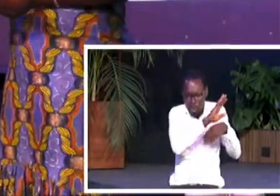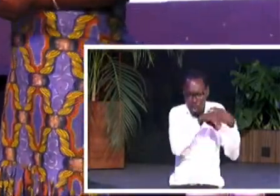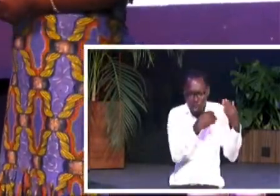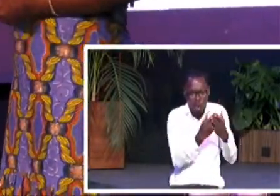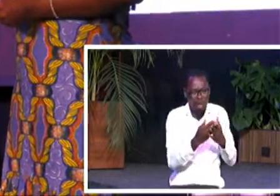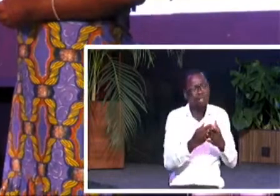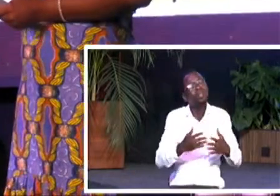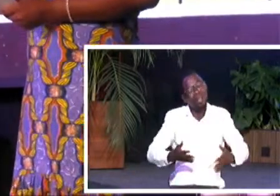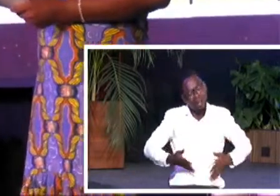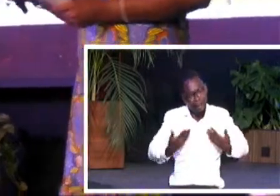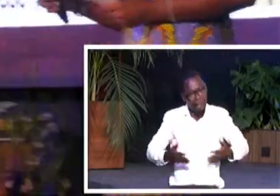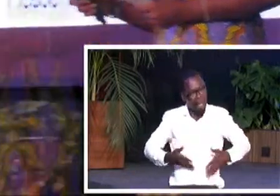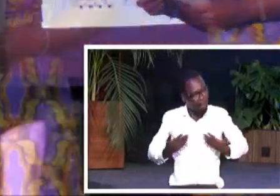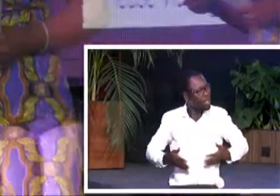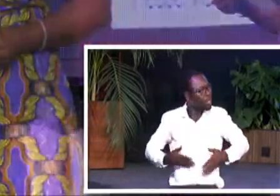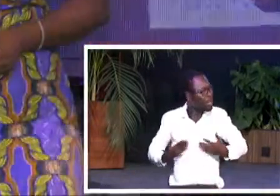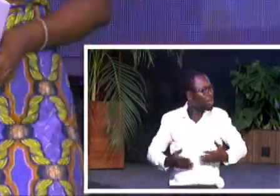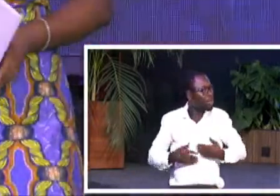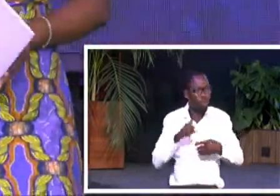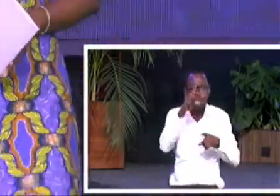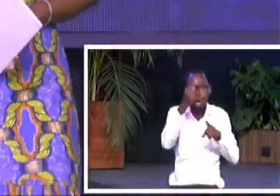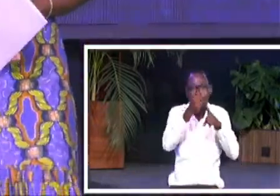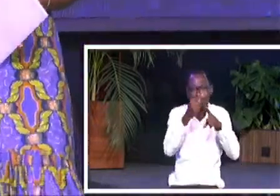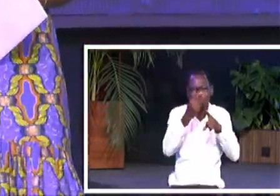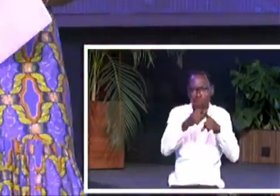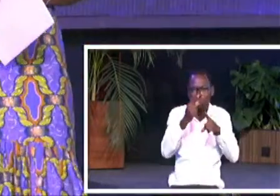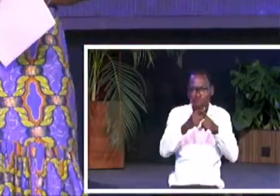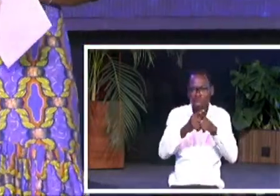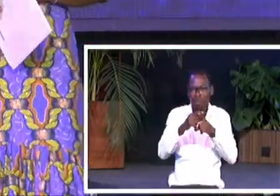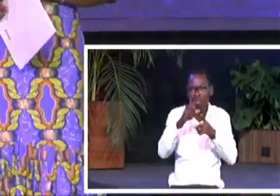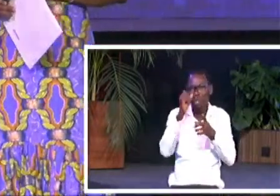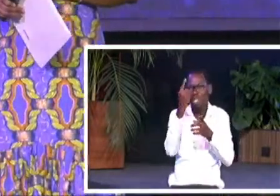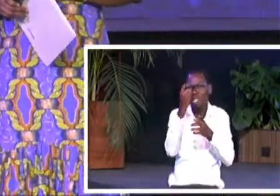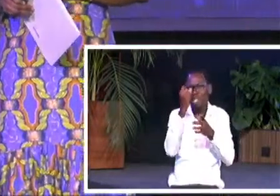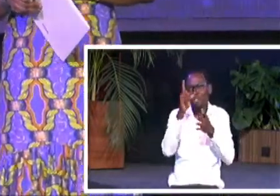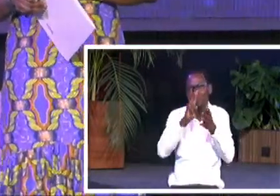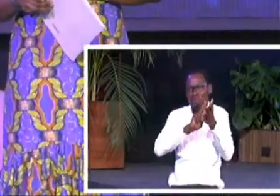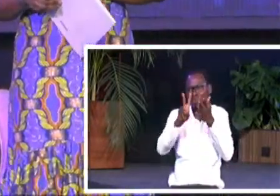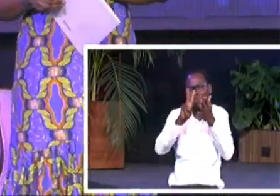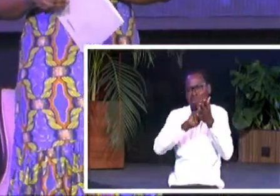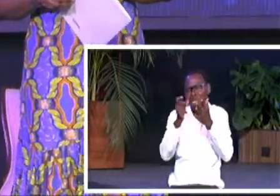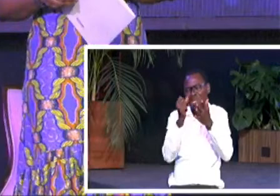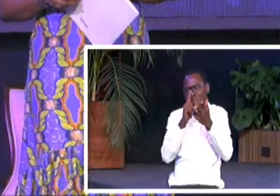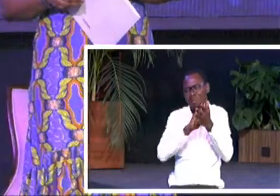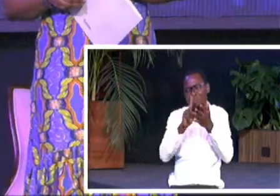Exciting. What's your one word for the 11 weeks of PCH?